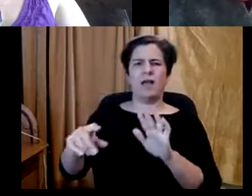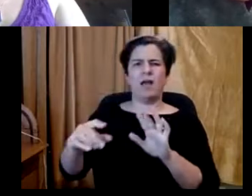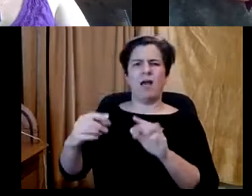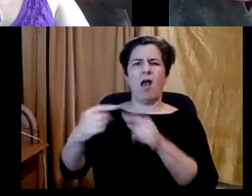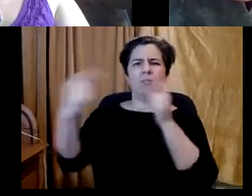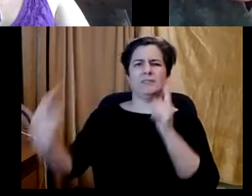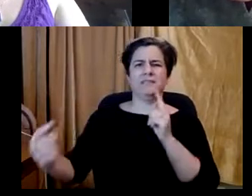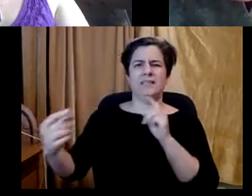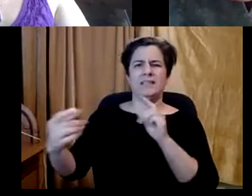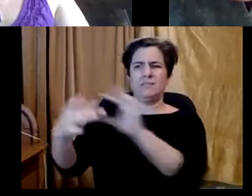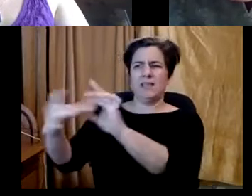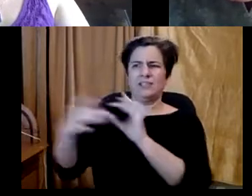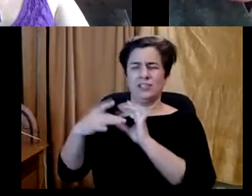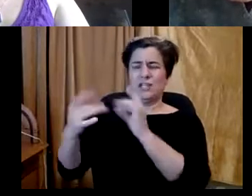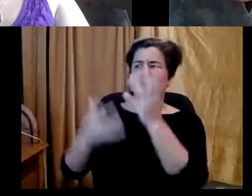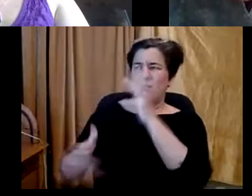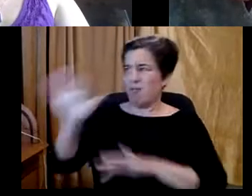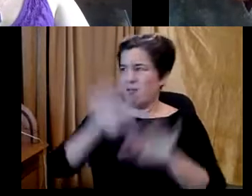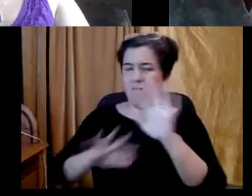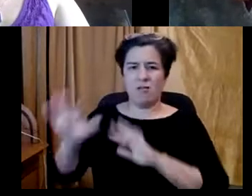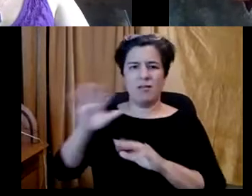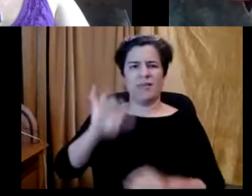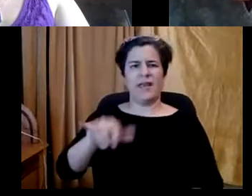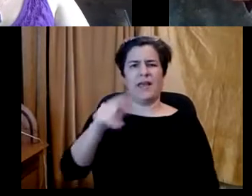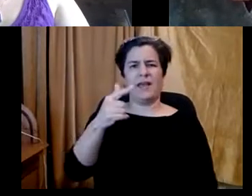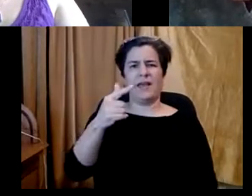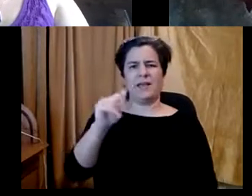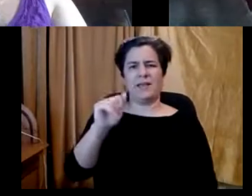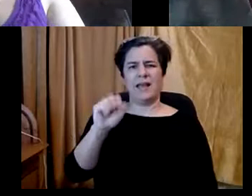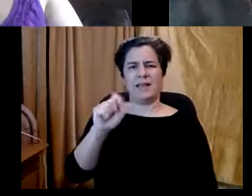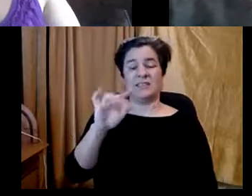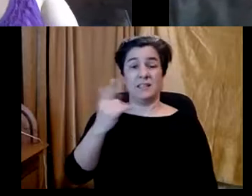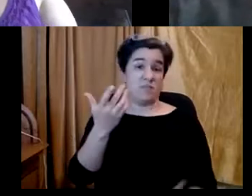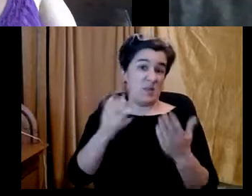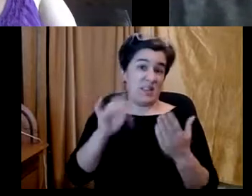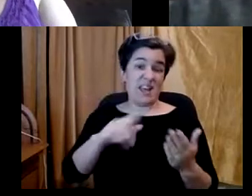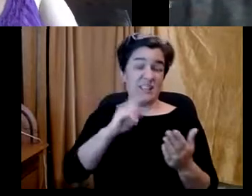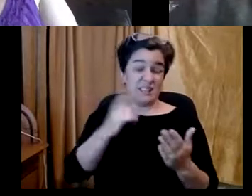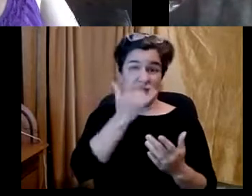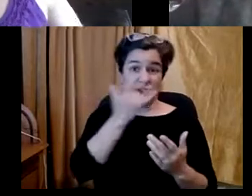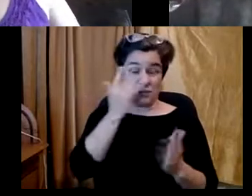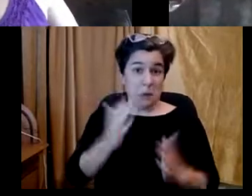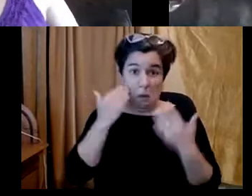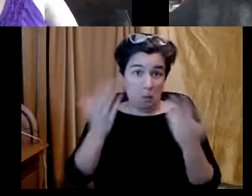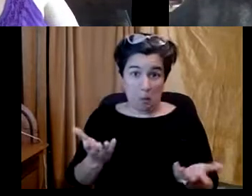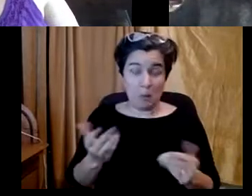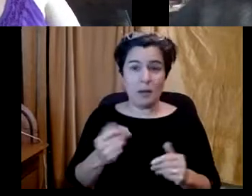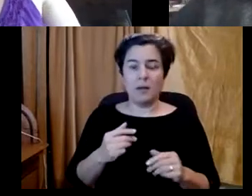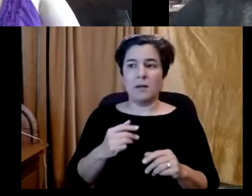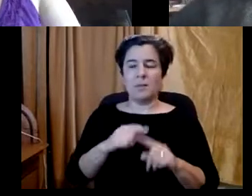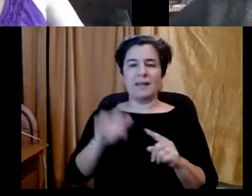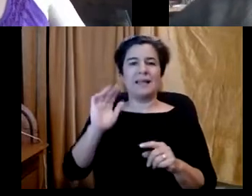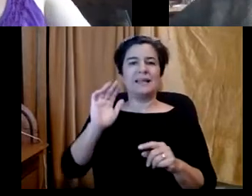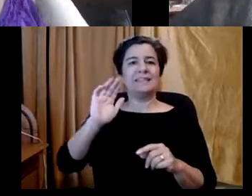like a gaslighting thing for me. That's the kind of men I seem to attract. I also seem to attract a lot of men who just wanted